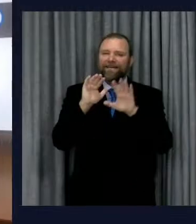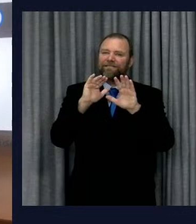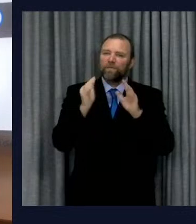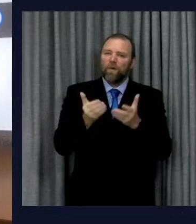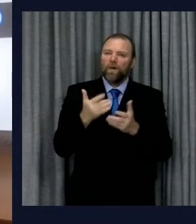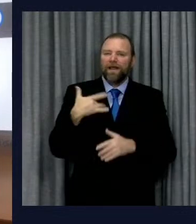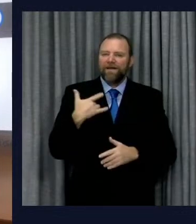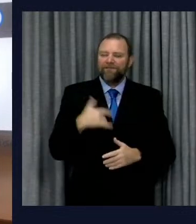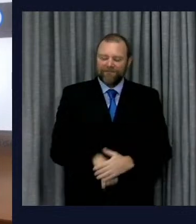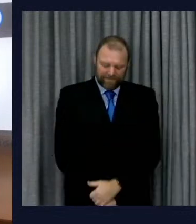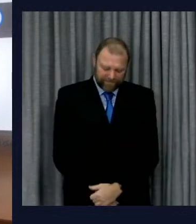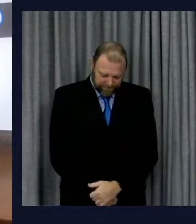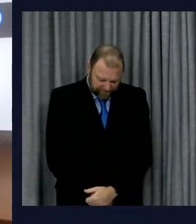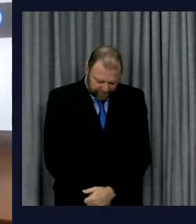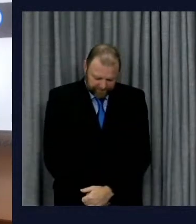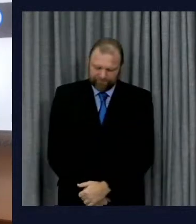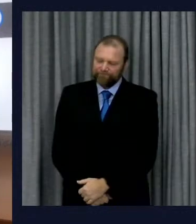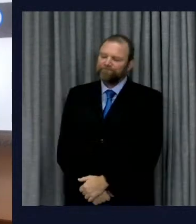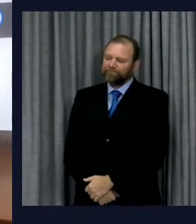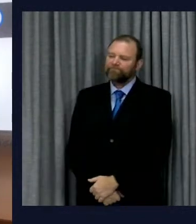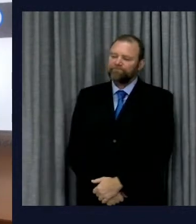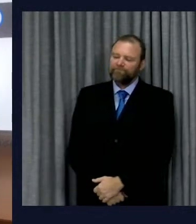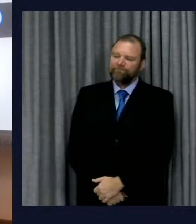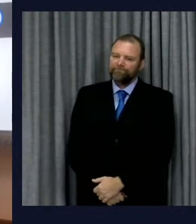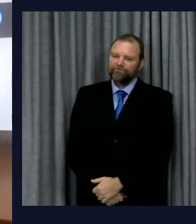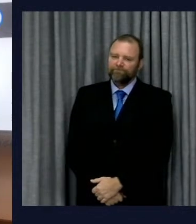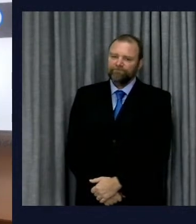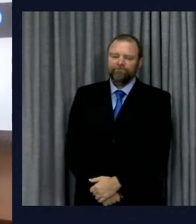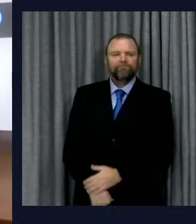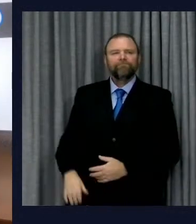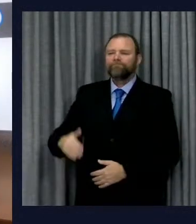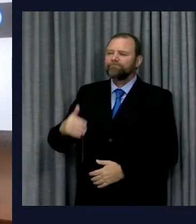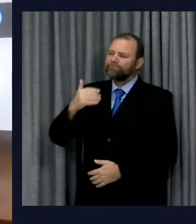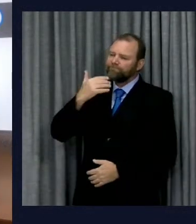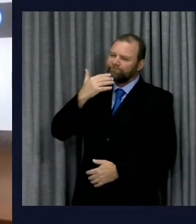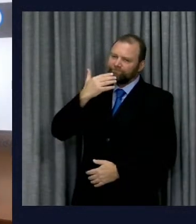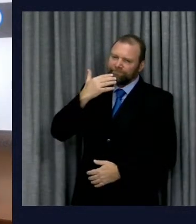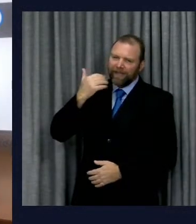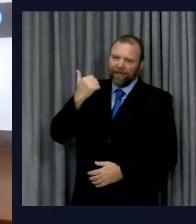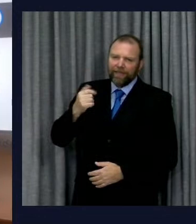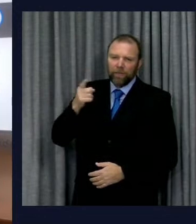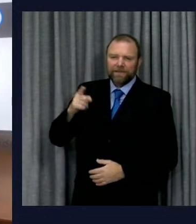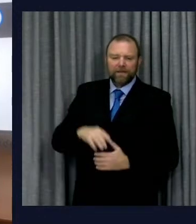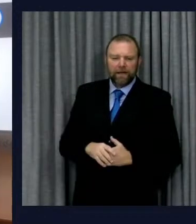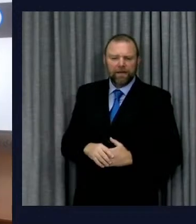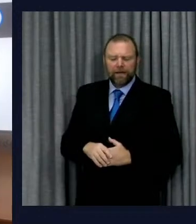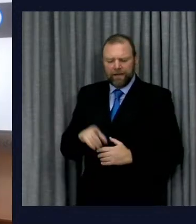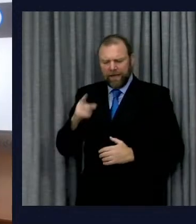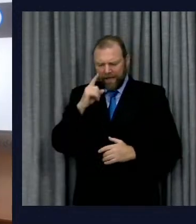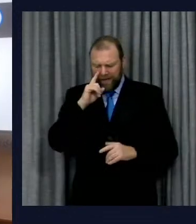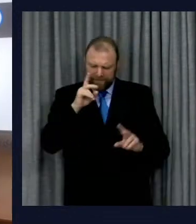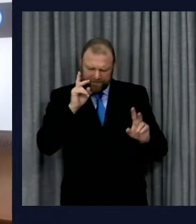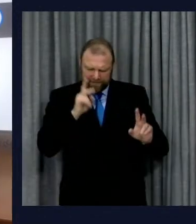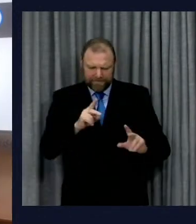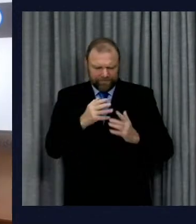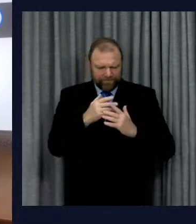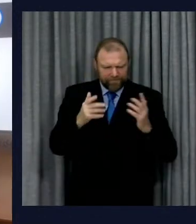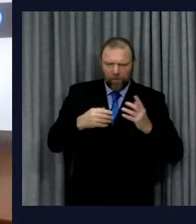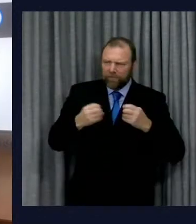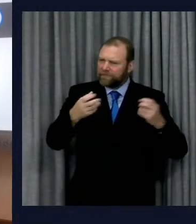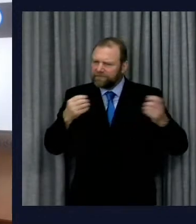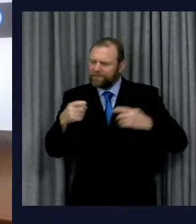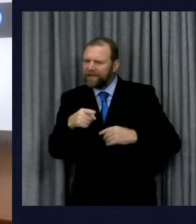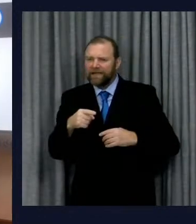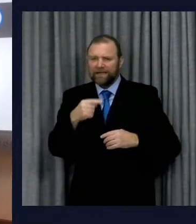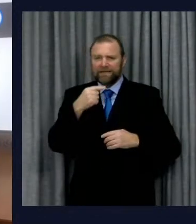indeed, First Minister. I'd like to look at the many viewers who await release of COVID-19 measures, they tell me, with